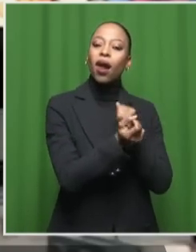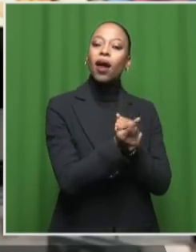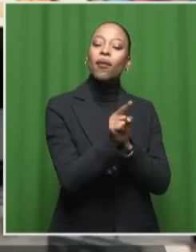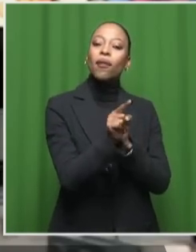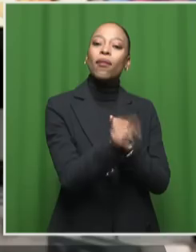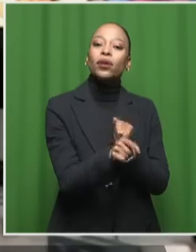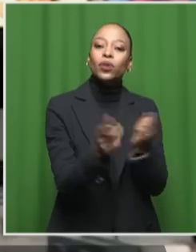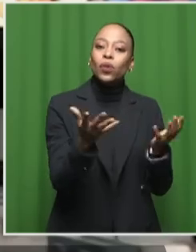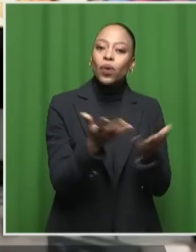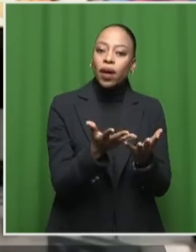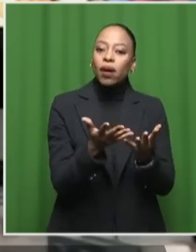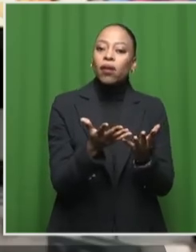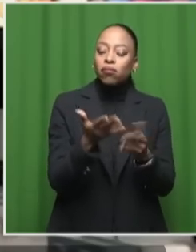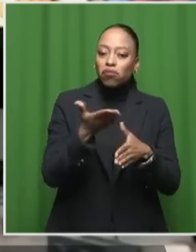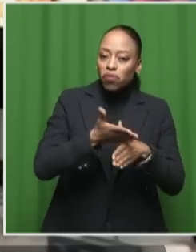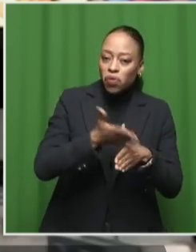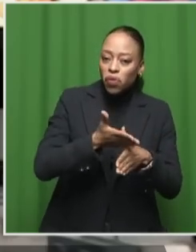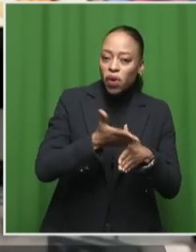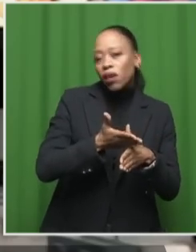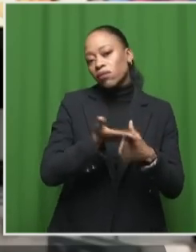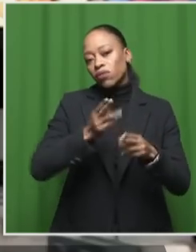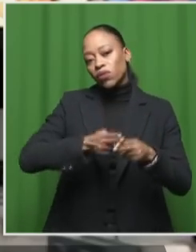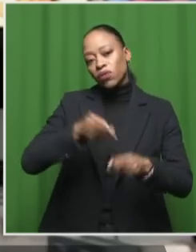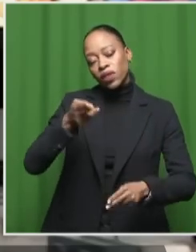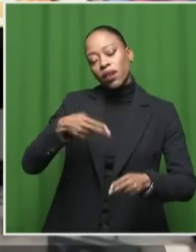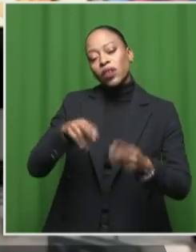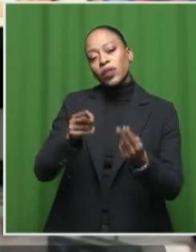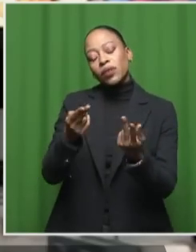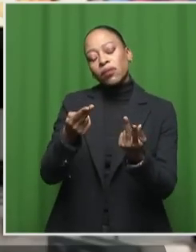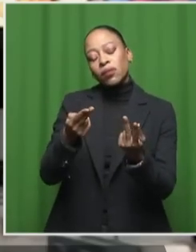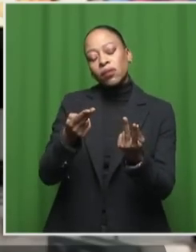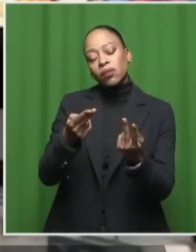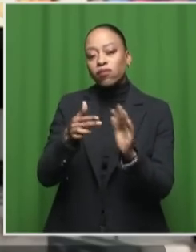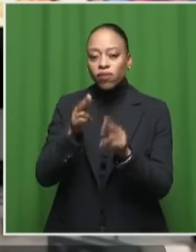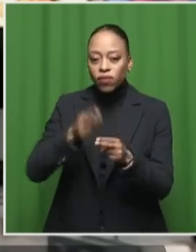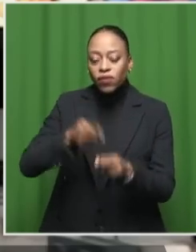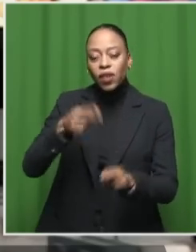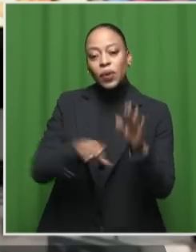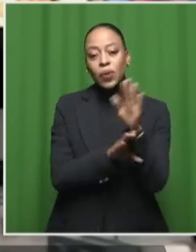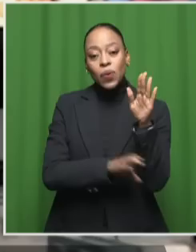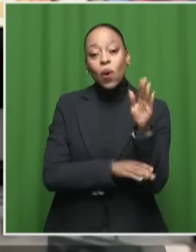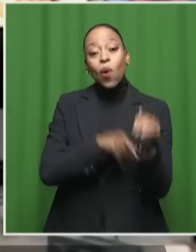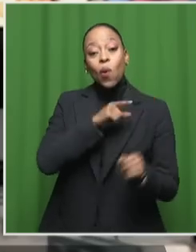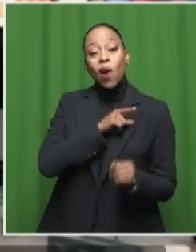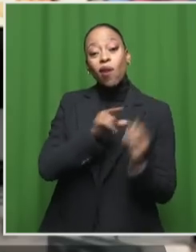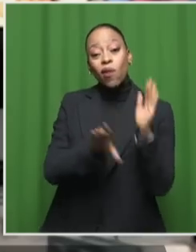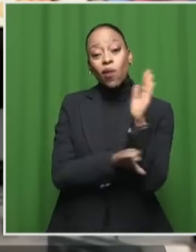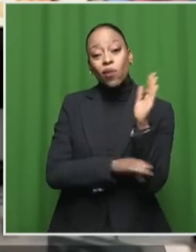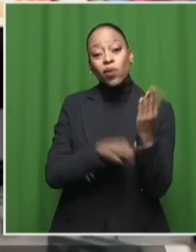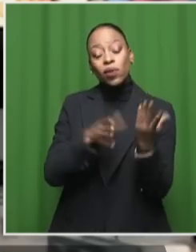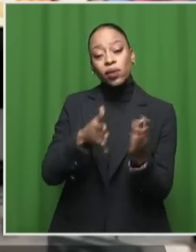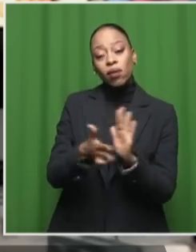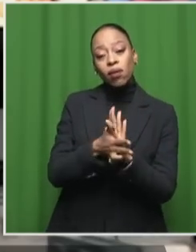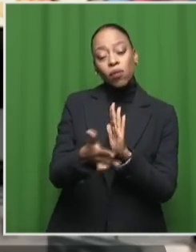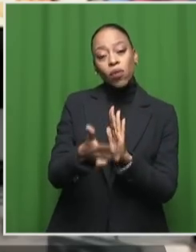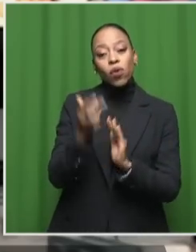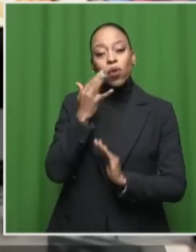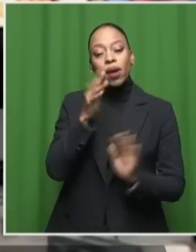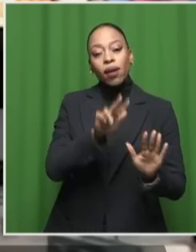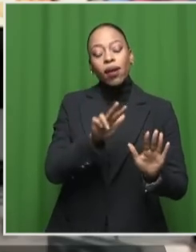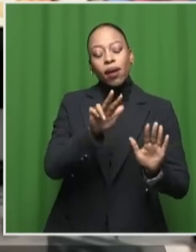the work for the final constitution. The constitution was adopted on the 8th of May,